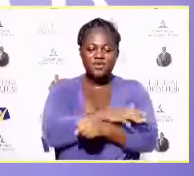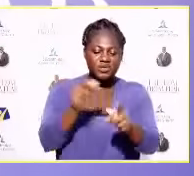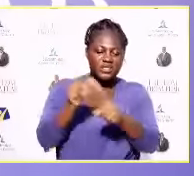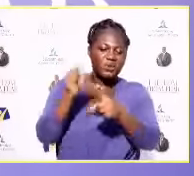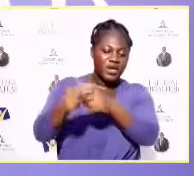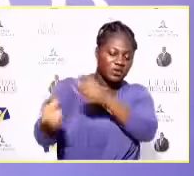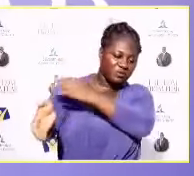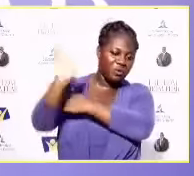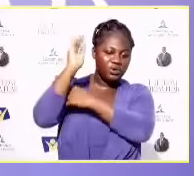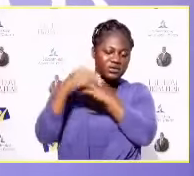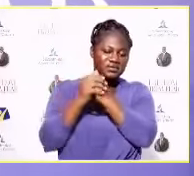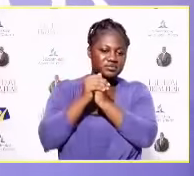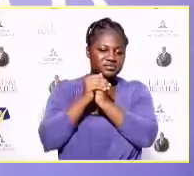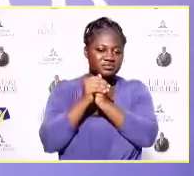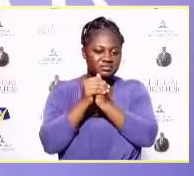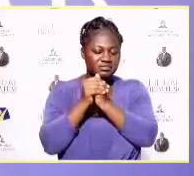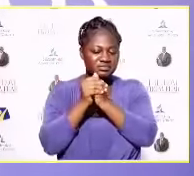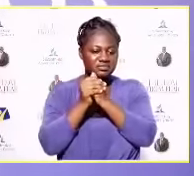with this.